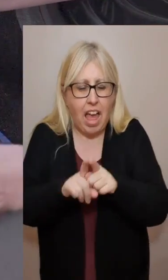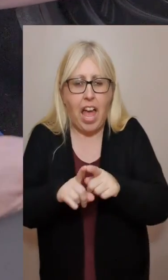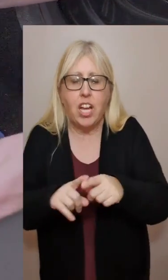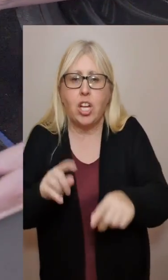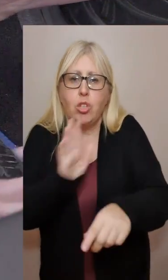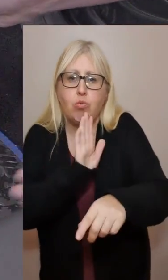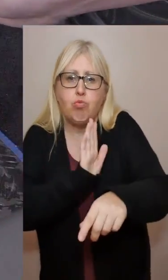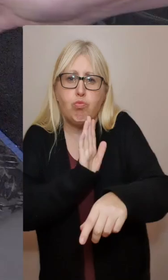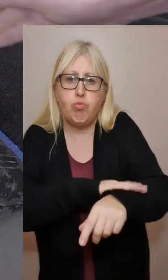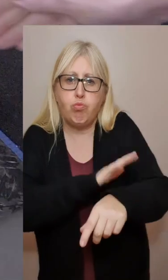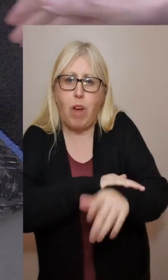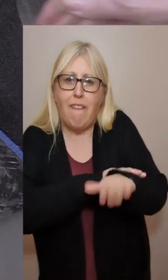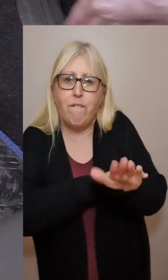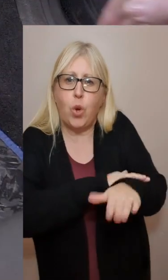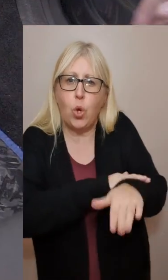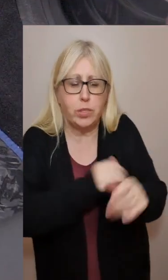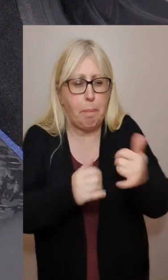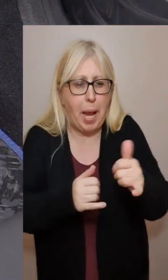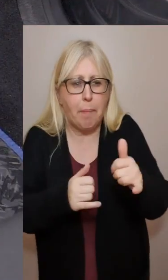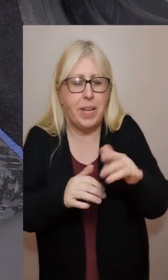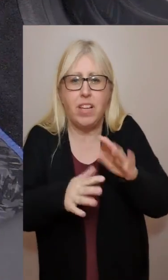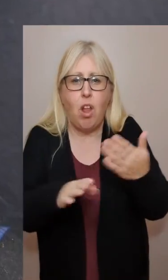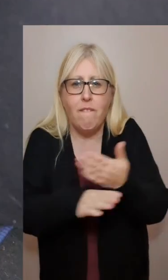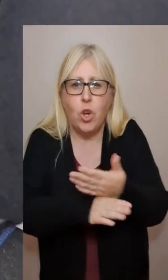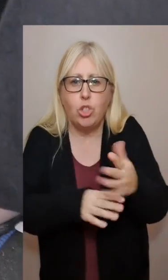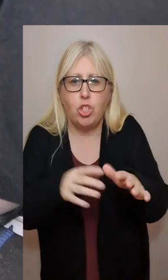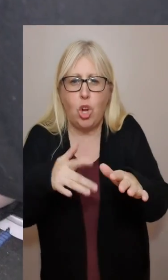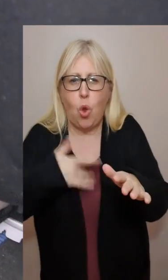they've obviously either lost movement, function,